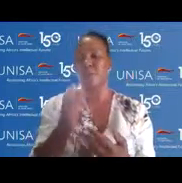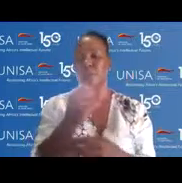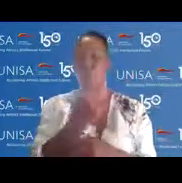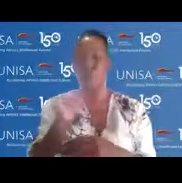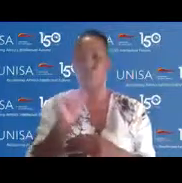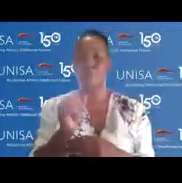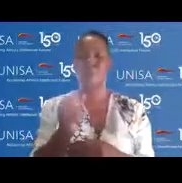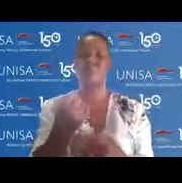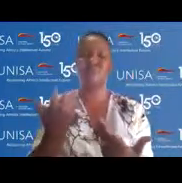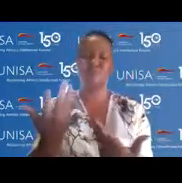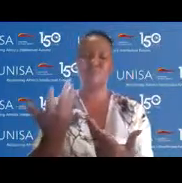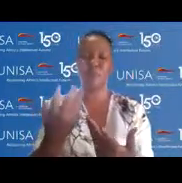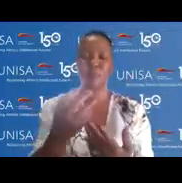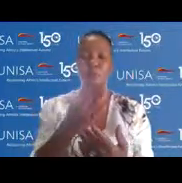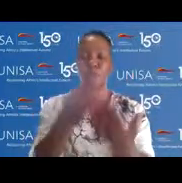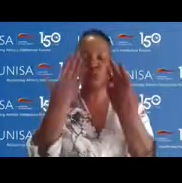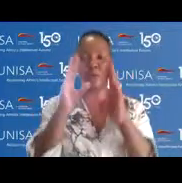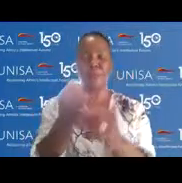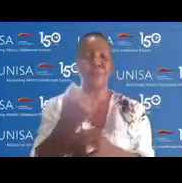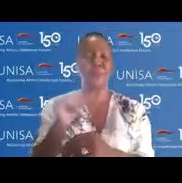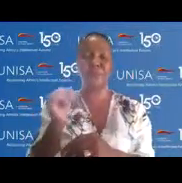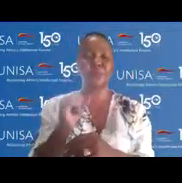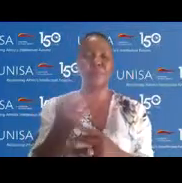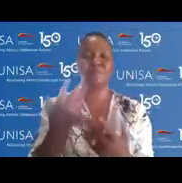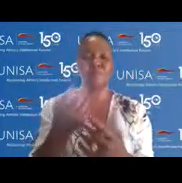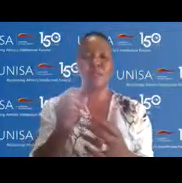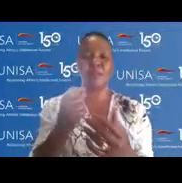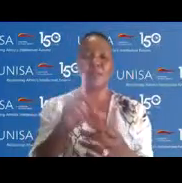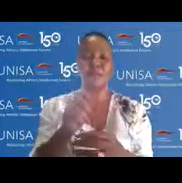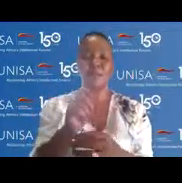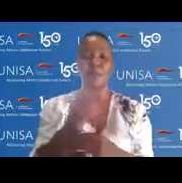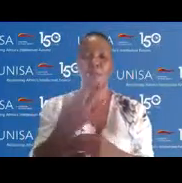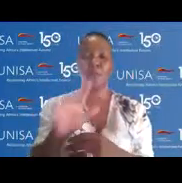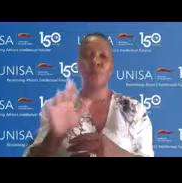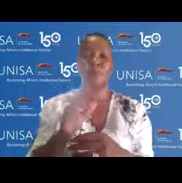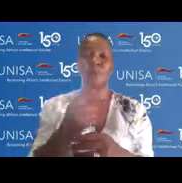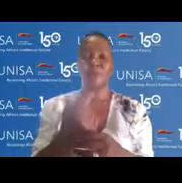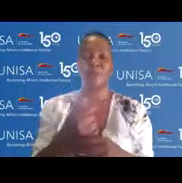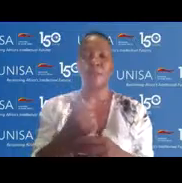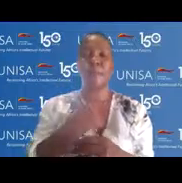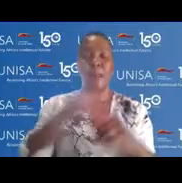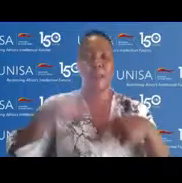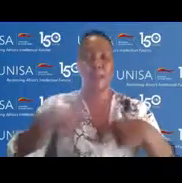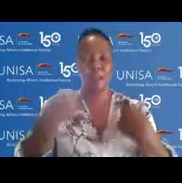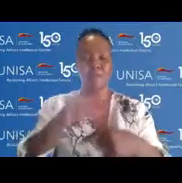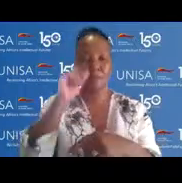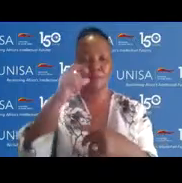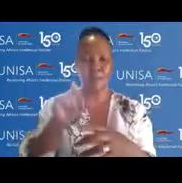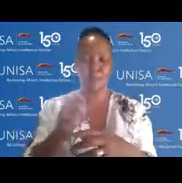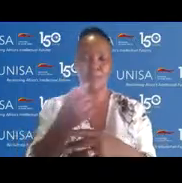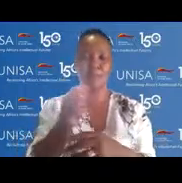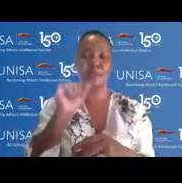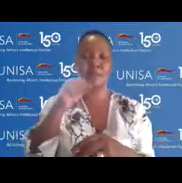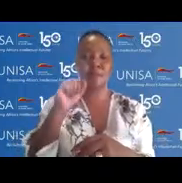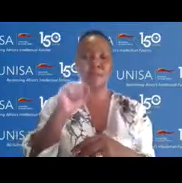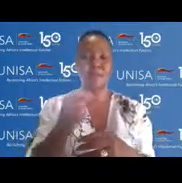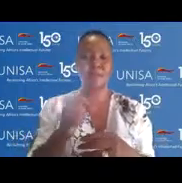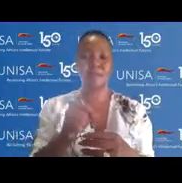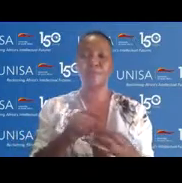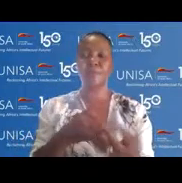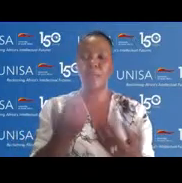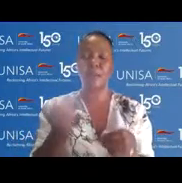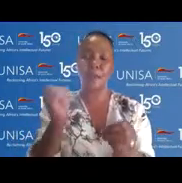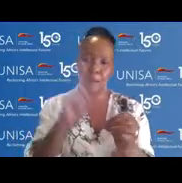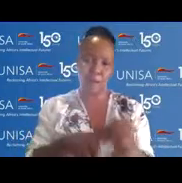platform. But since you've got a MyLife UNISA account, you just click on yes, and then you sign in exactly how you do on My